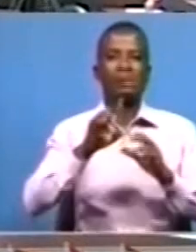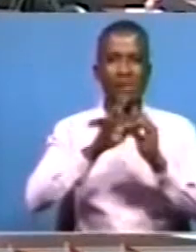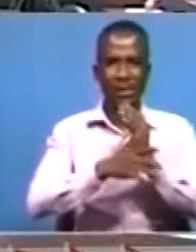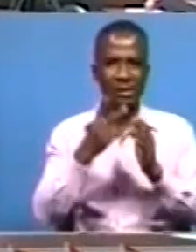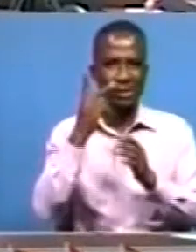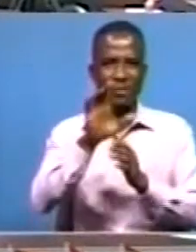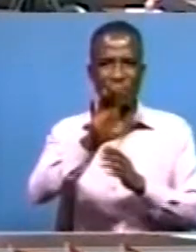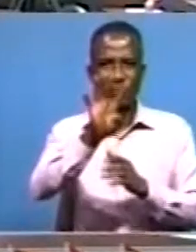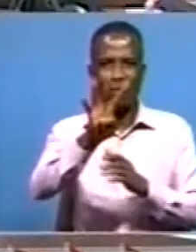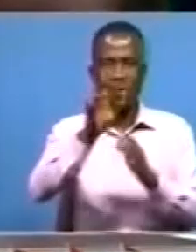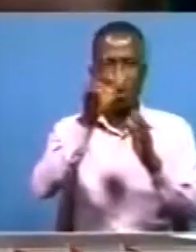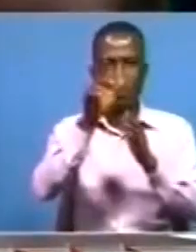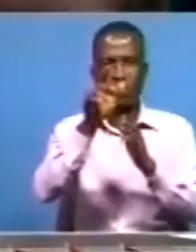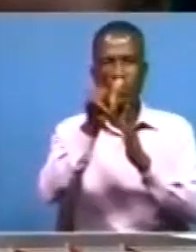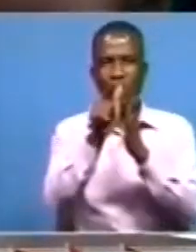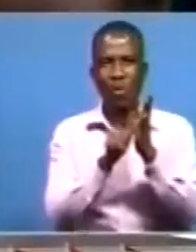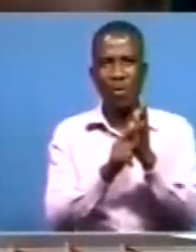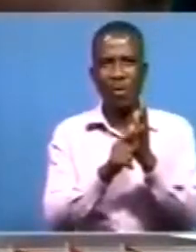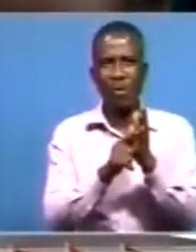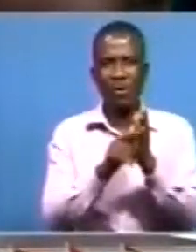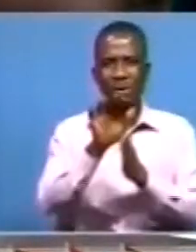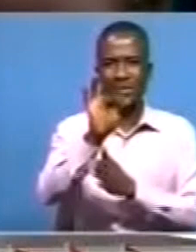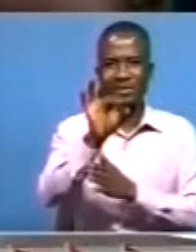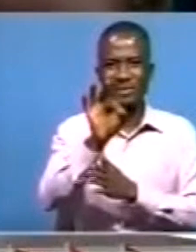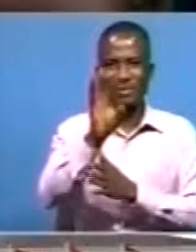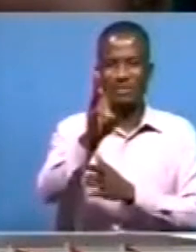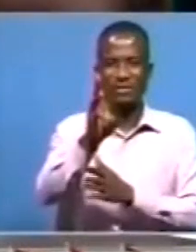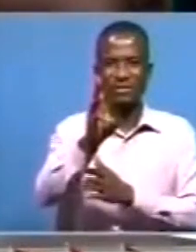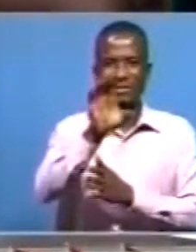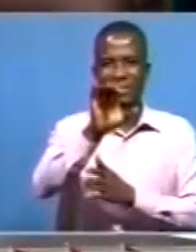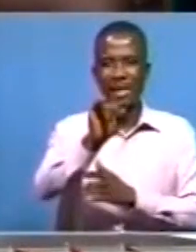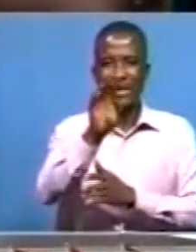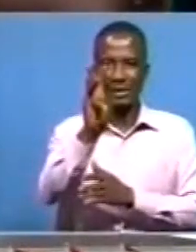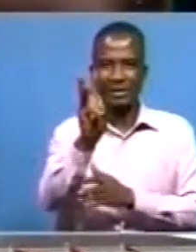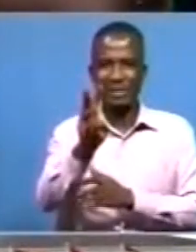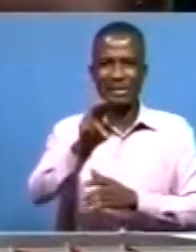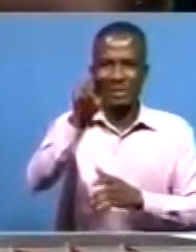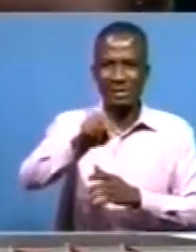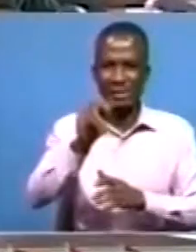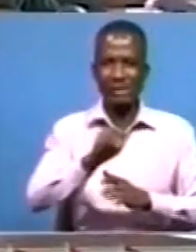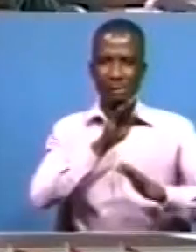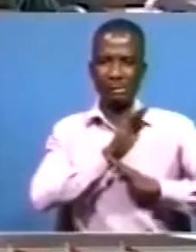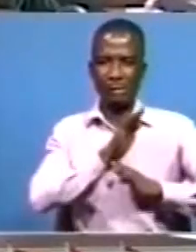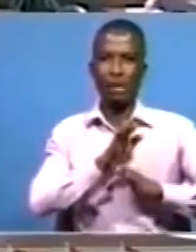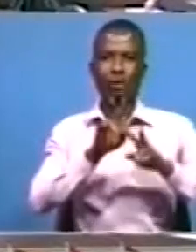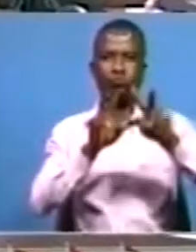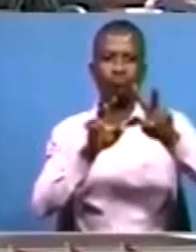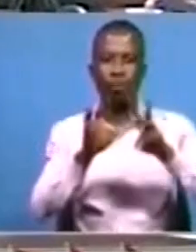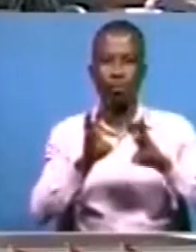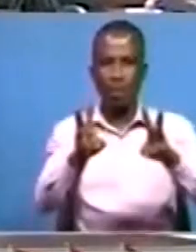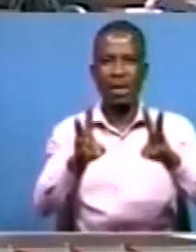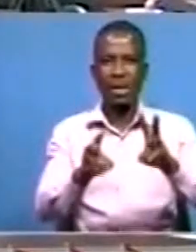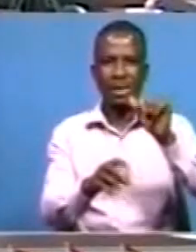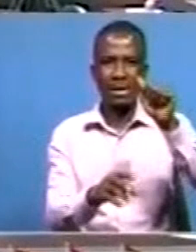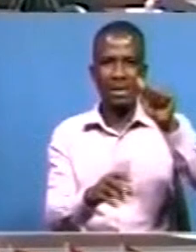Rule 54 of the Supreme Court Rules 1996 CI 16 and requires the satisfaction of 2 grounds.